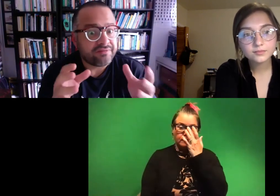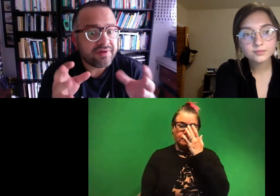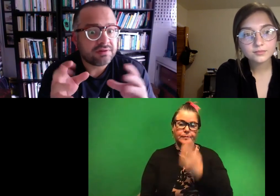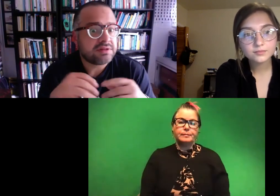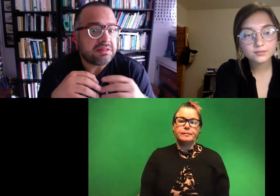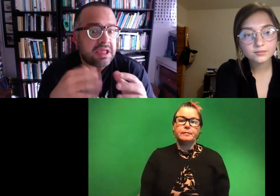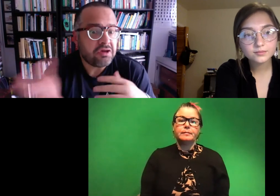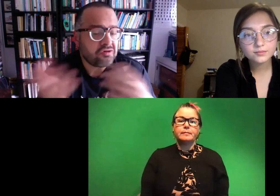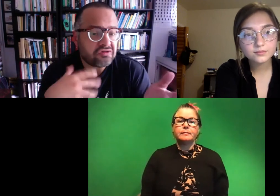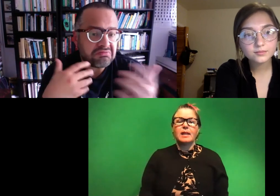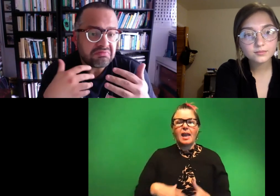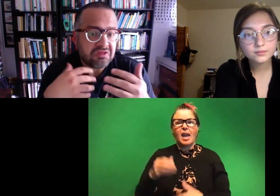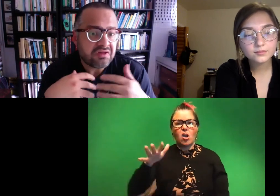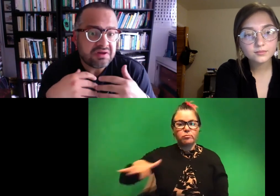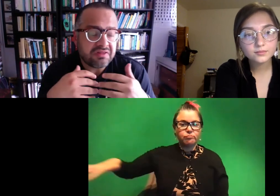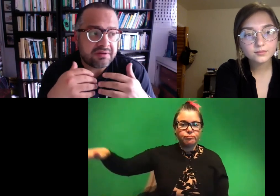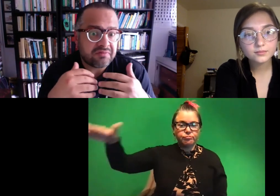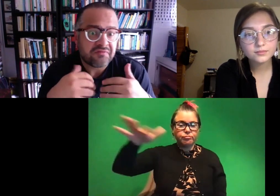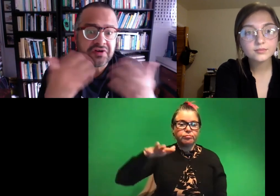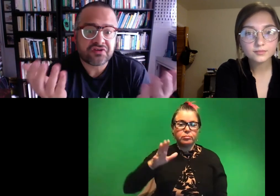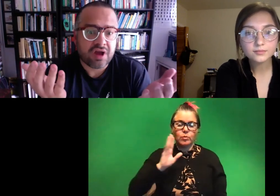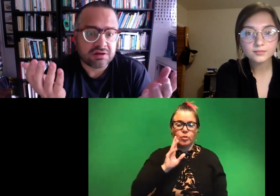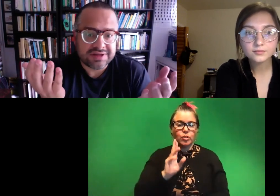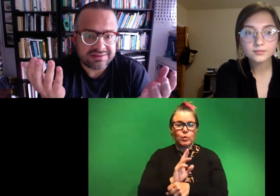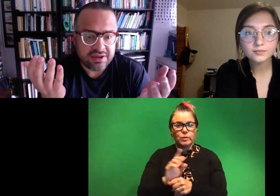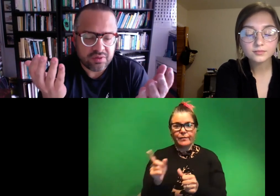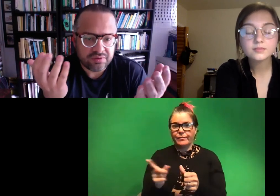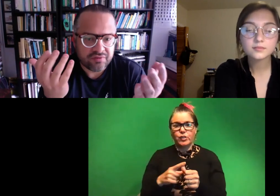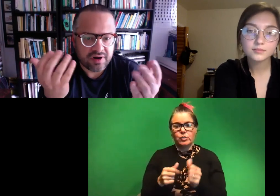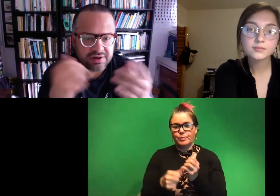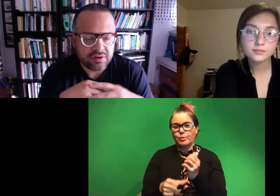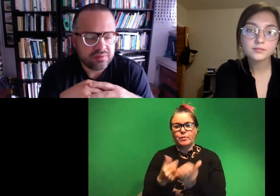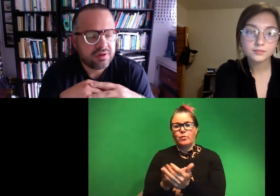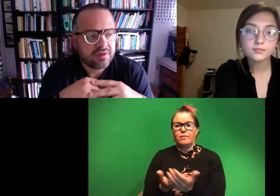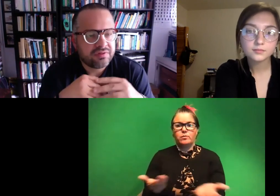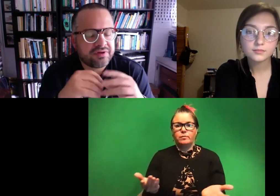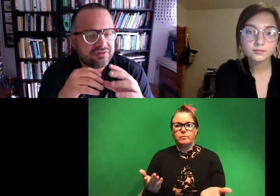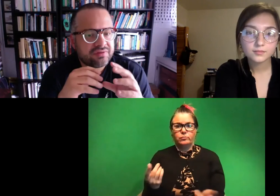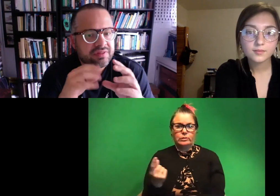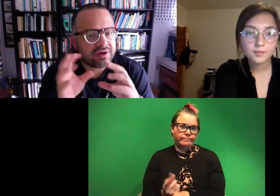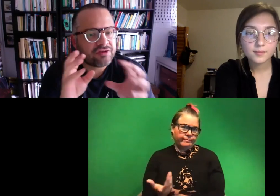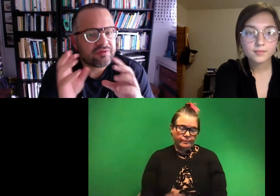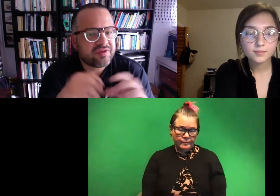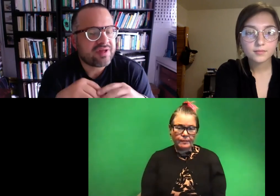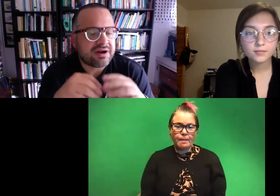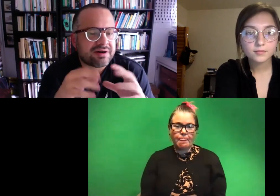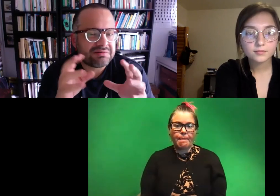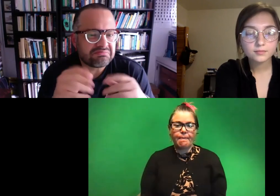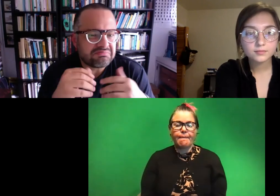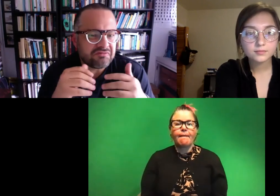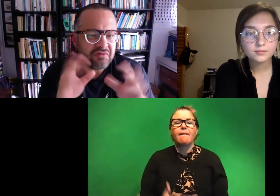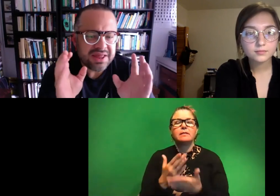And in the field, they use the first dung that they could find. No, there are some species that